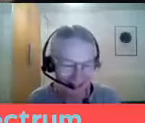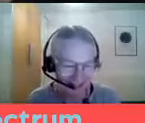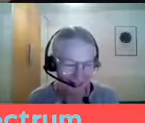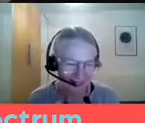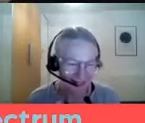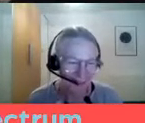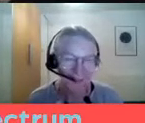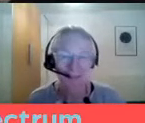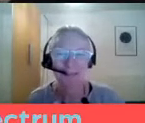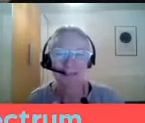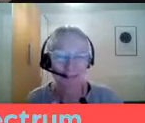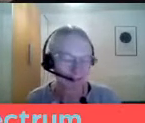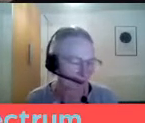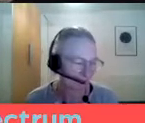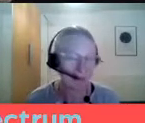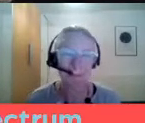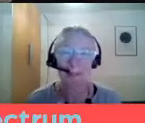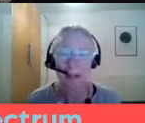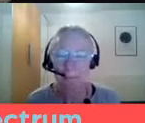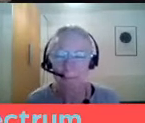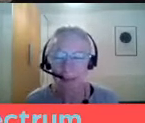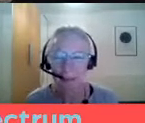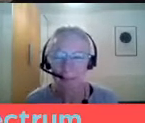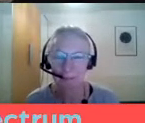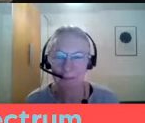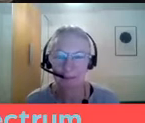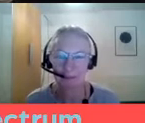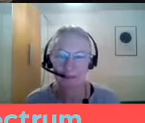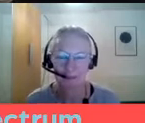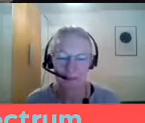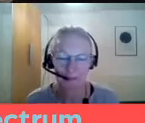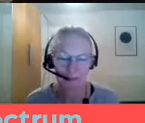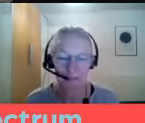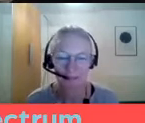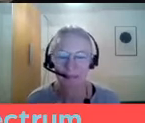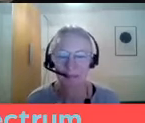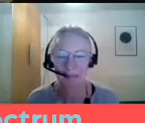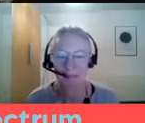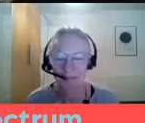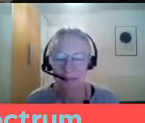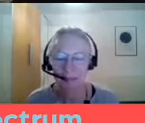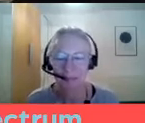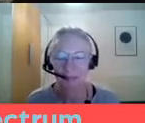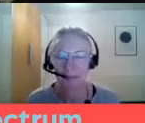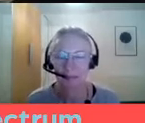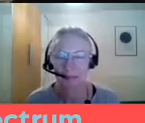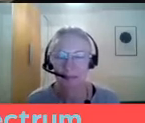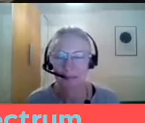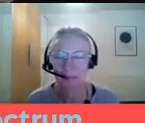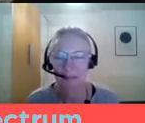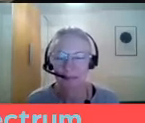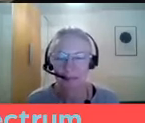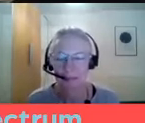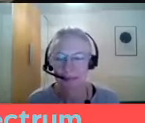Okay, well, look, let's kick off the first Soda Social webinar of the year,